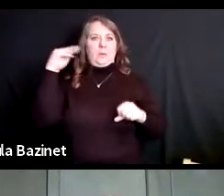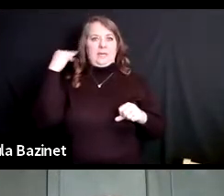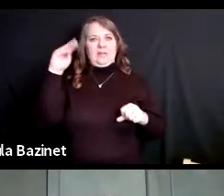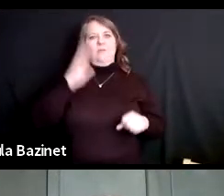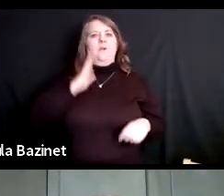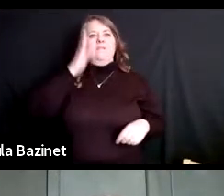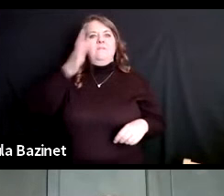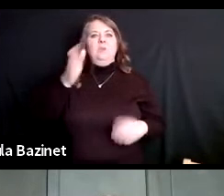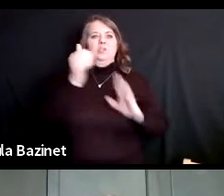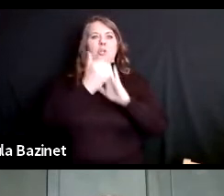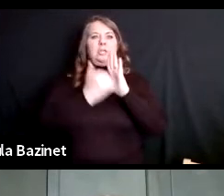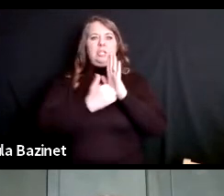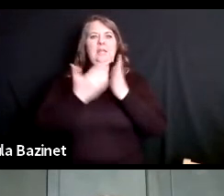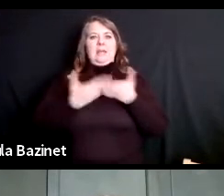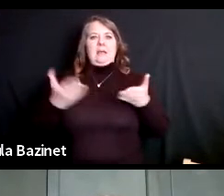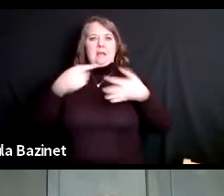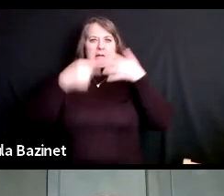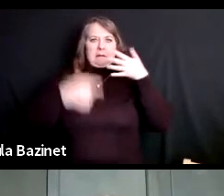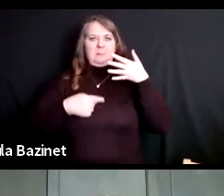agenda items. And